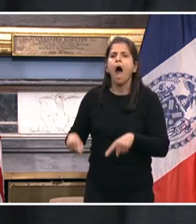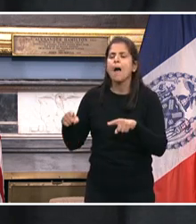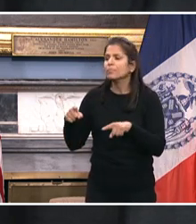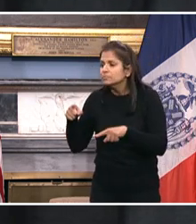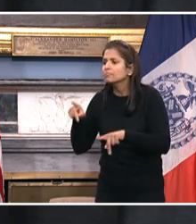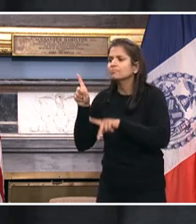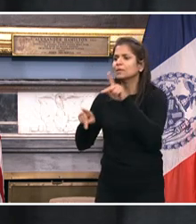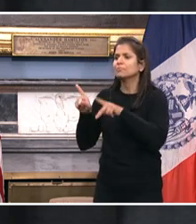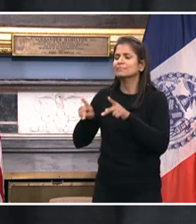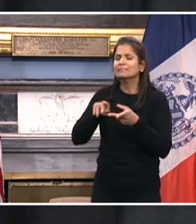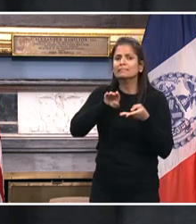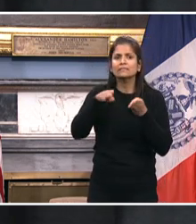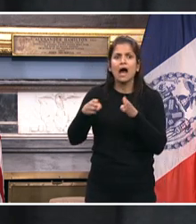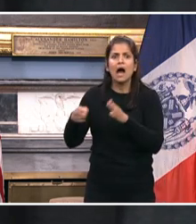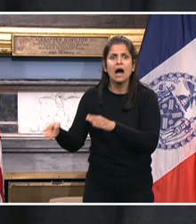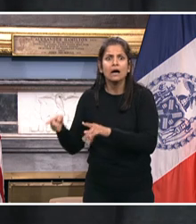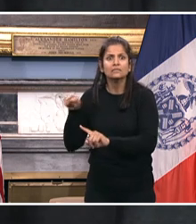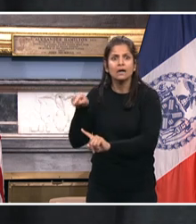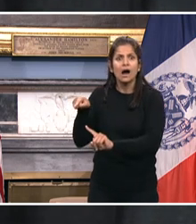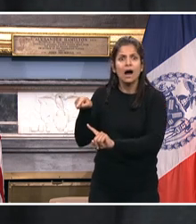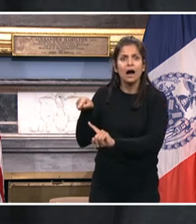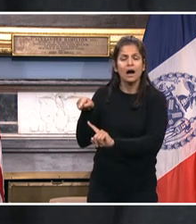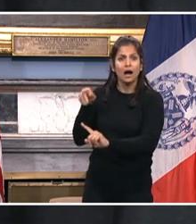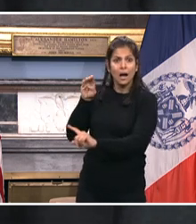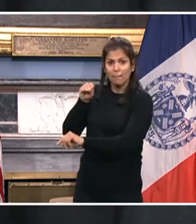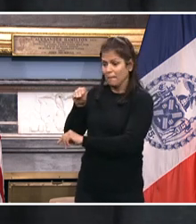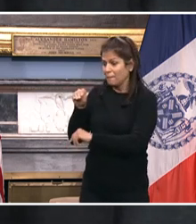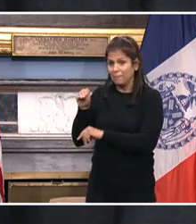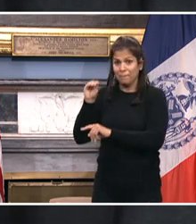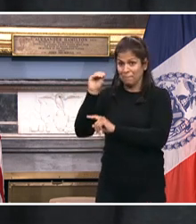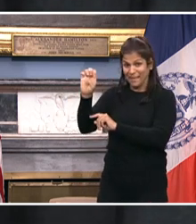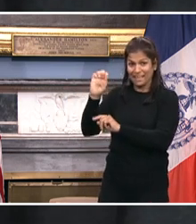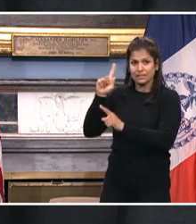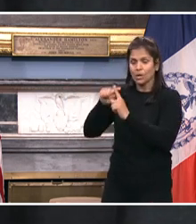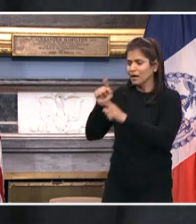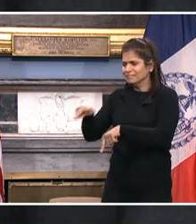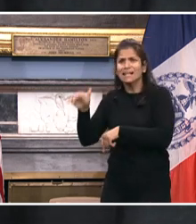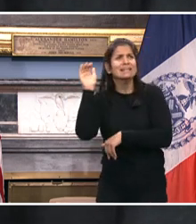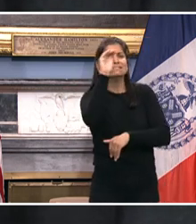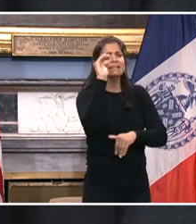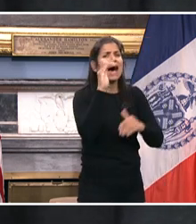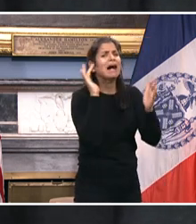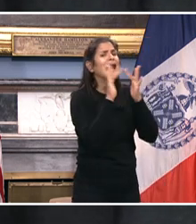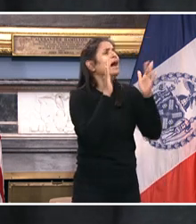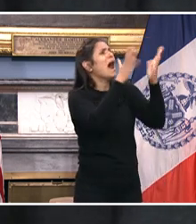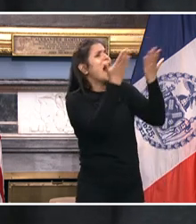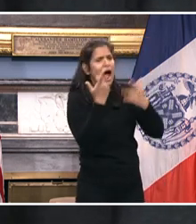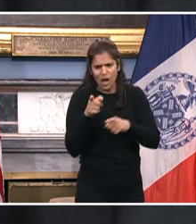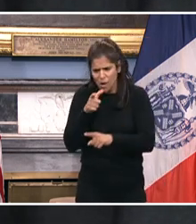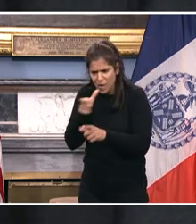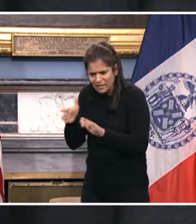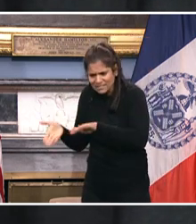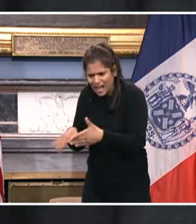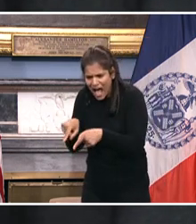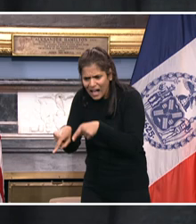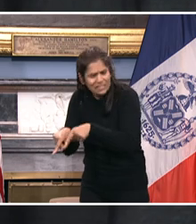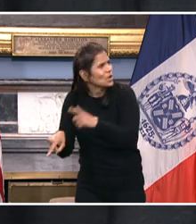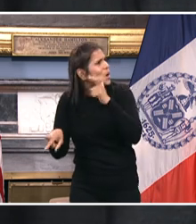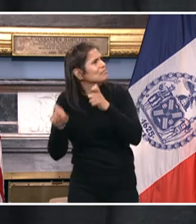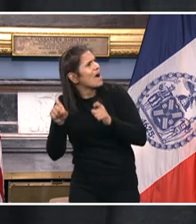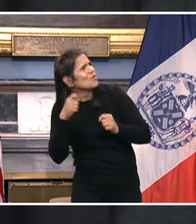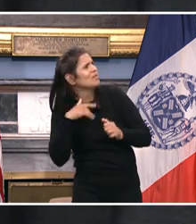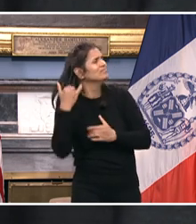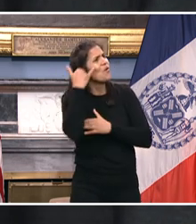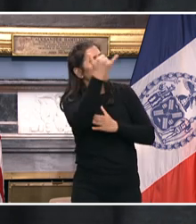So this is something that has existed for generations in this city. When that is the case, the city of New York